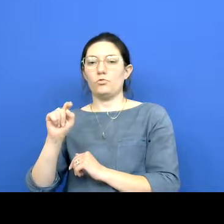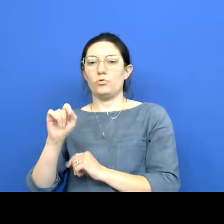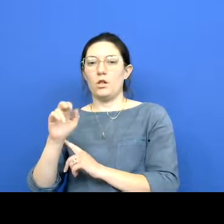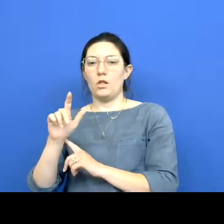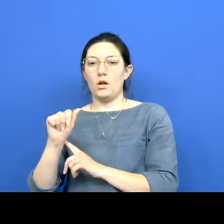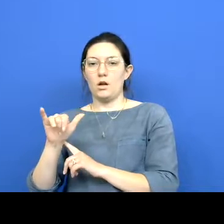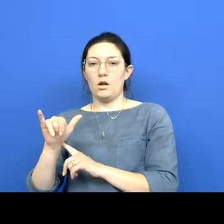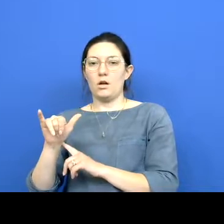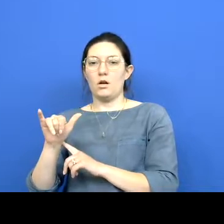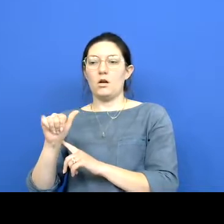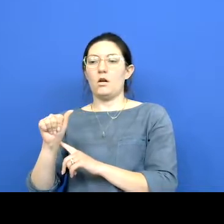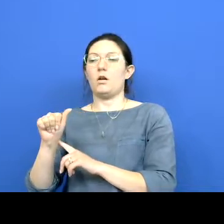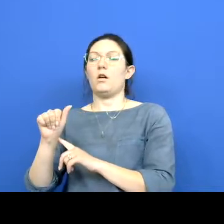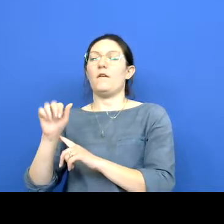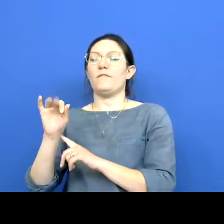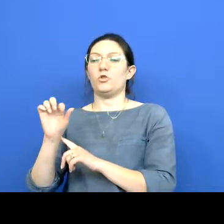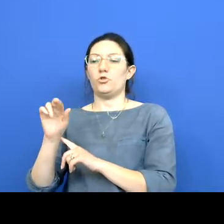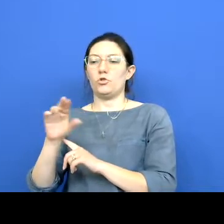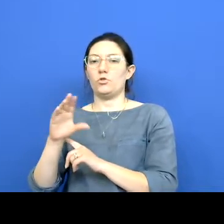whereas a check in the amount of